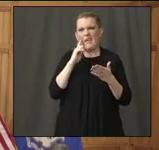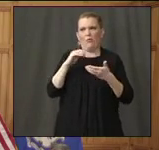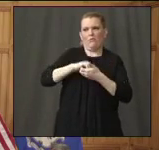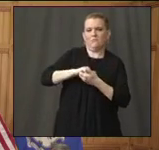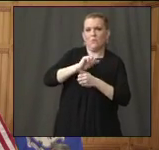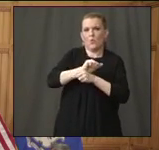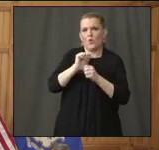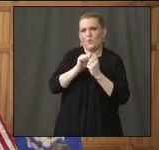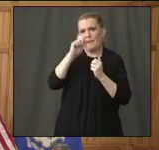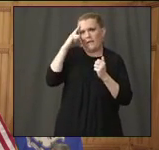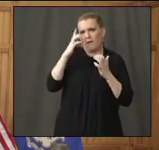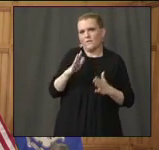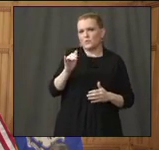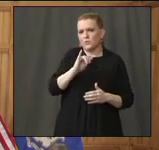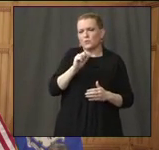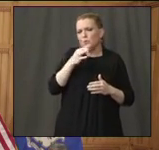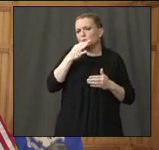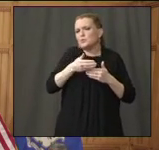Thank you.